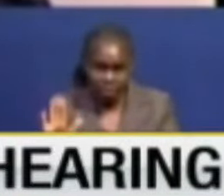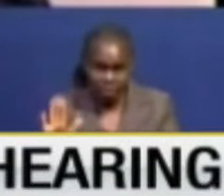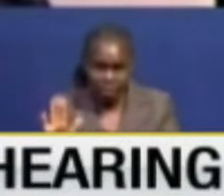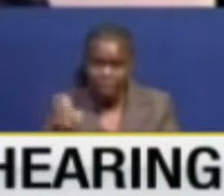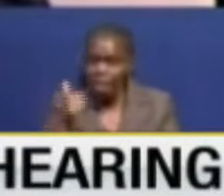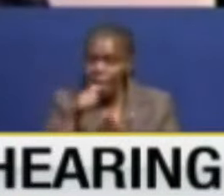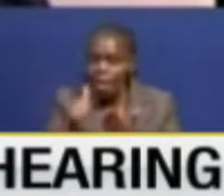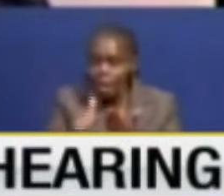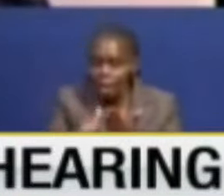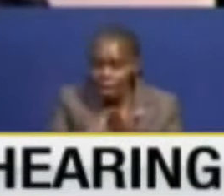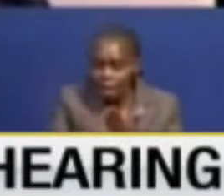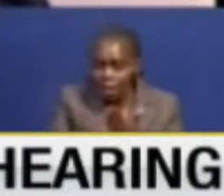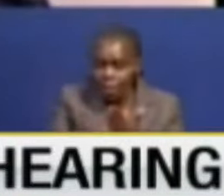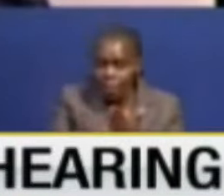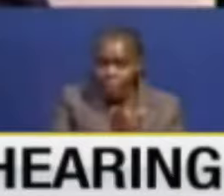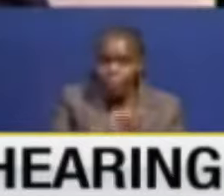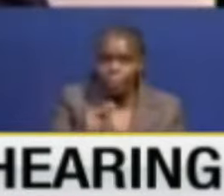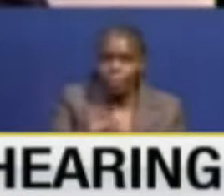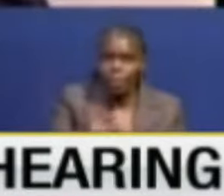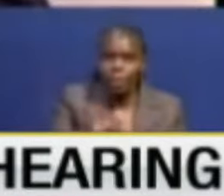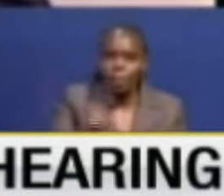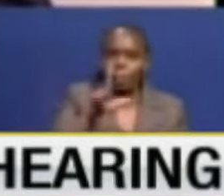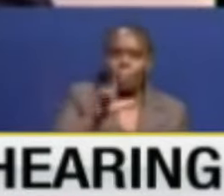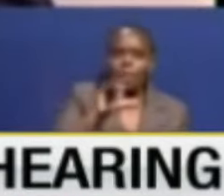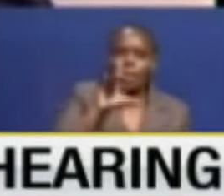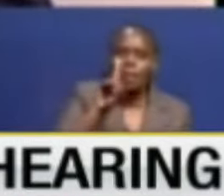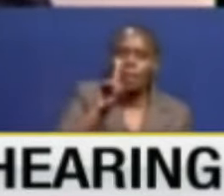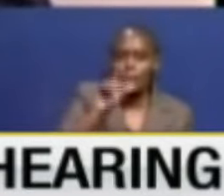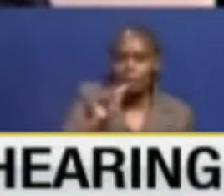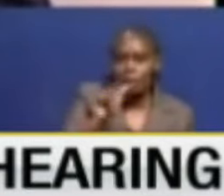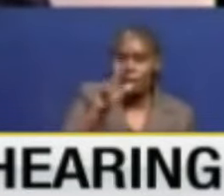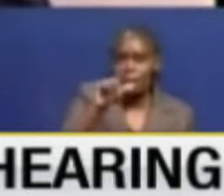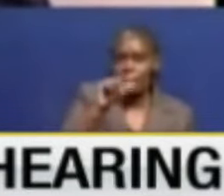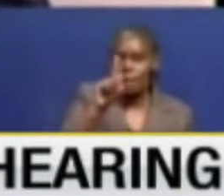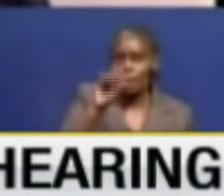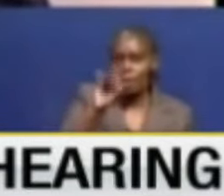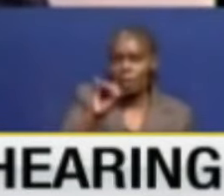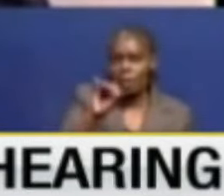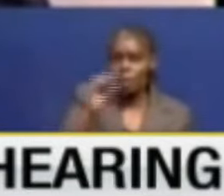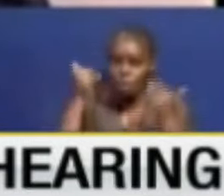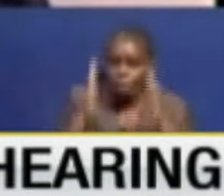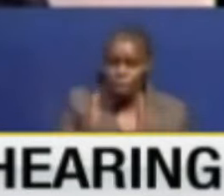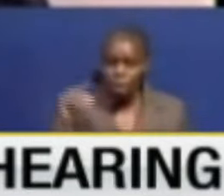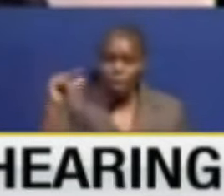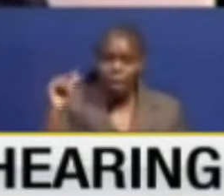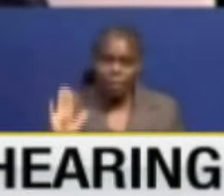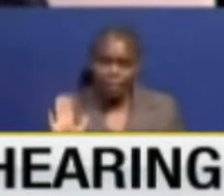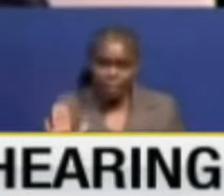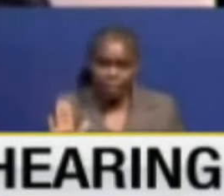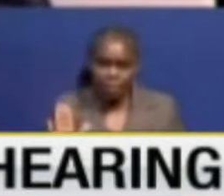a letter from one Linda Gaki Kiyome, who is the legal advisor to the governor,